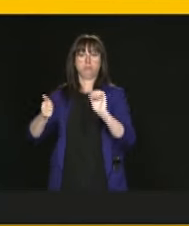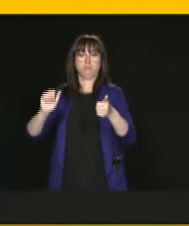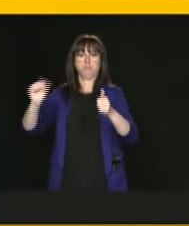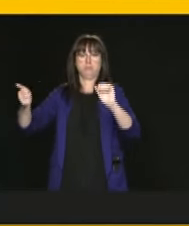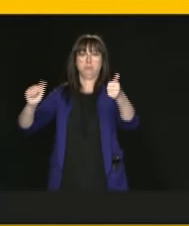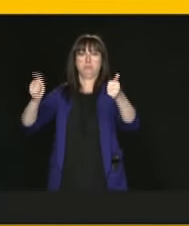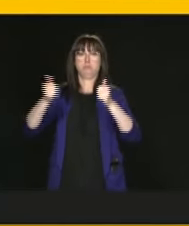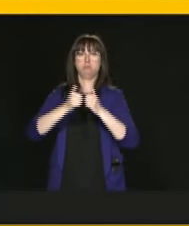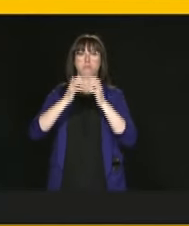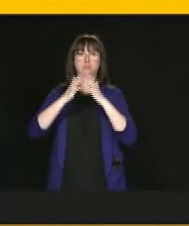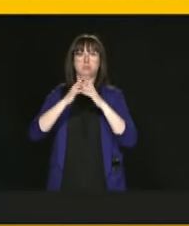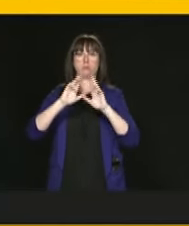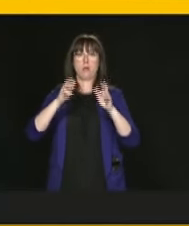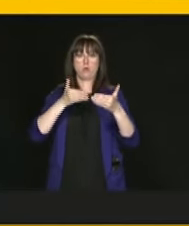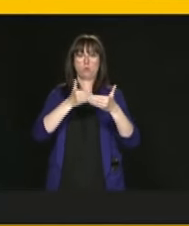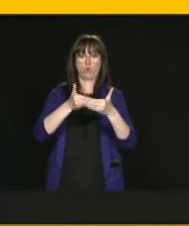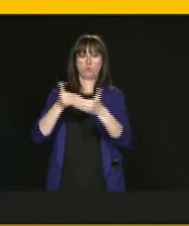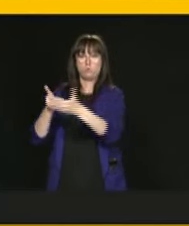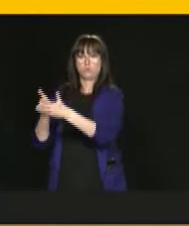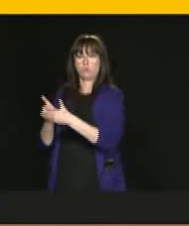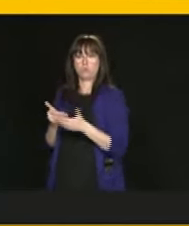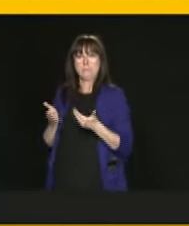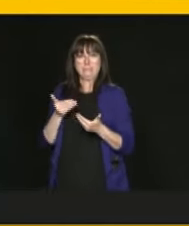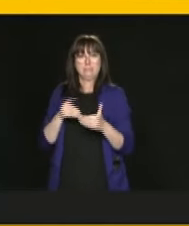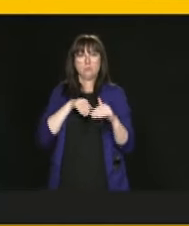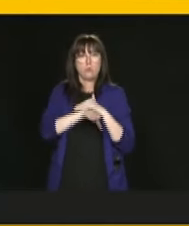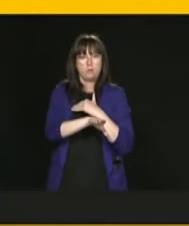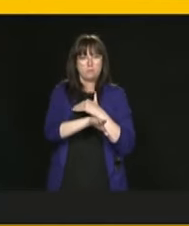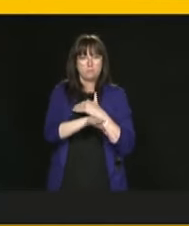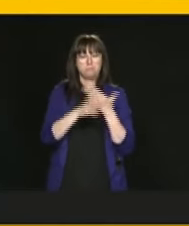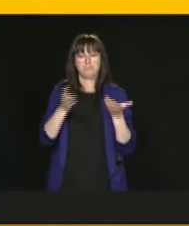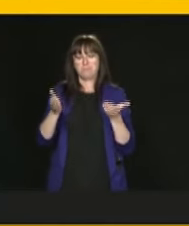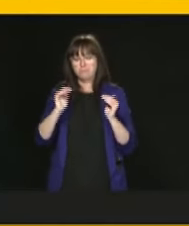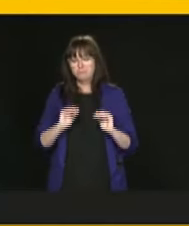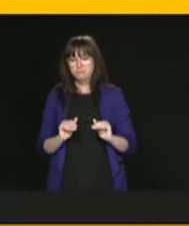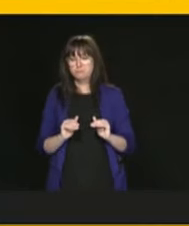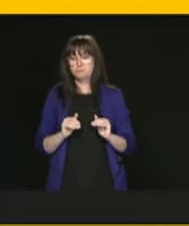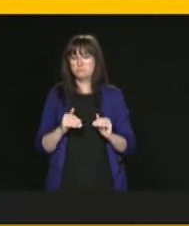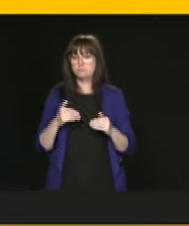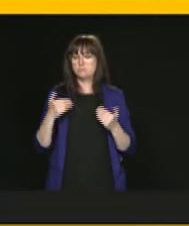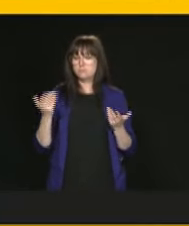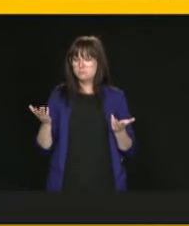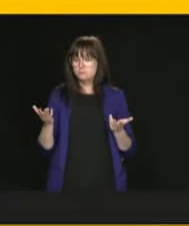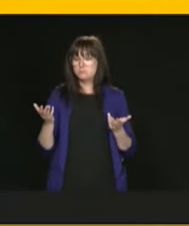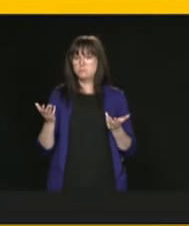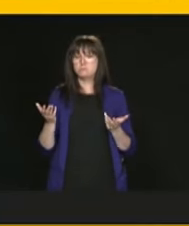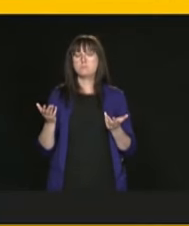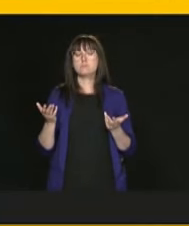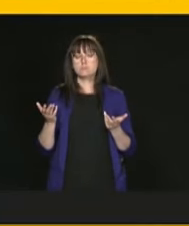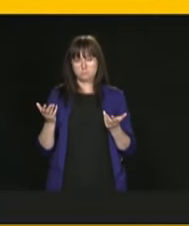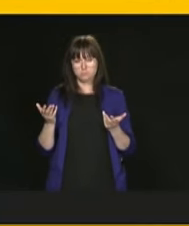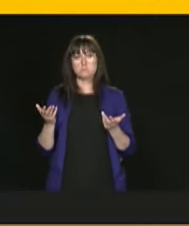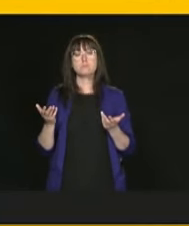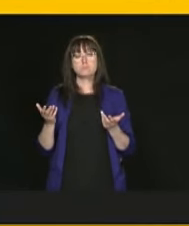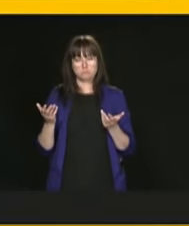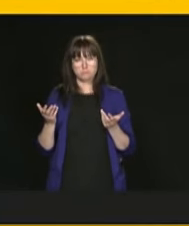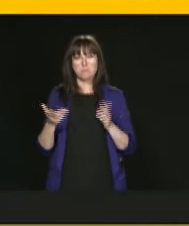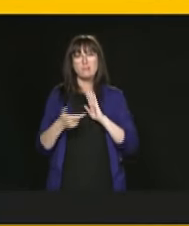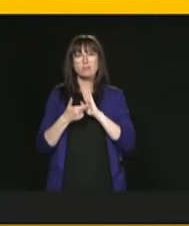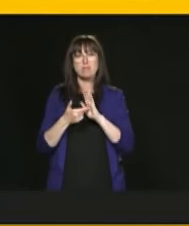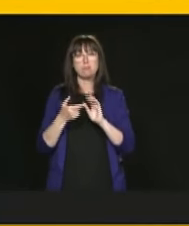about the deployment of certain more closer to patient tests, like point of care testing, to the more